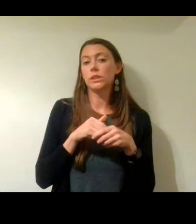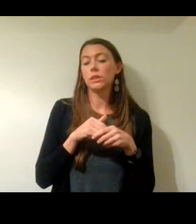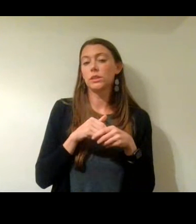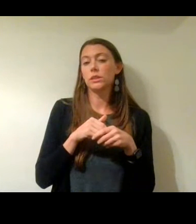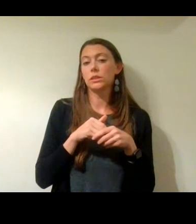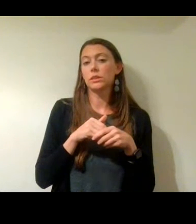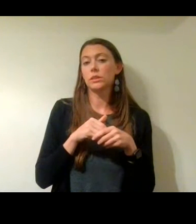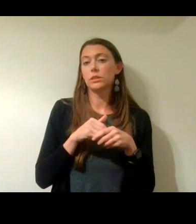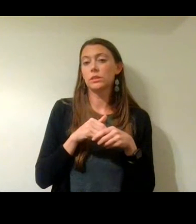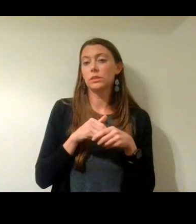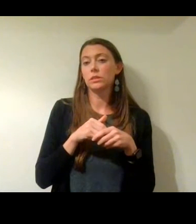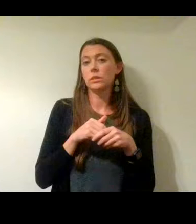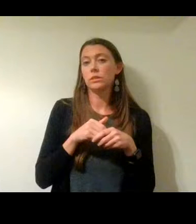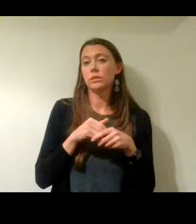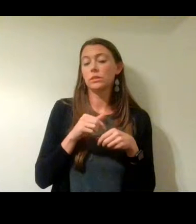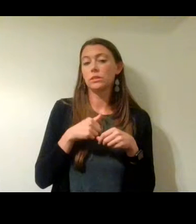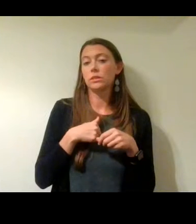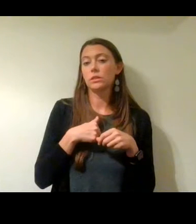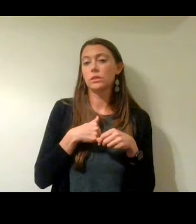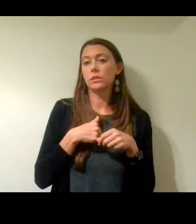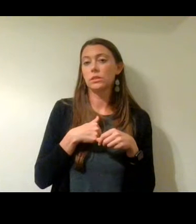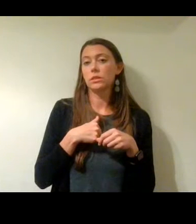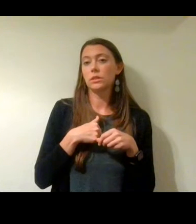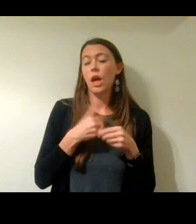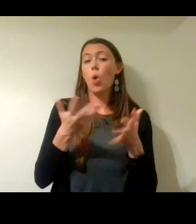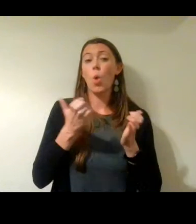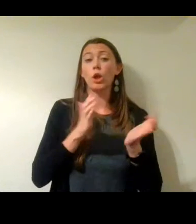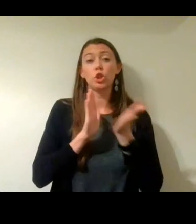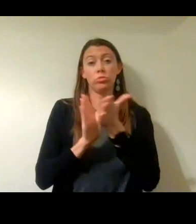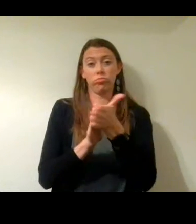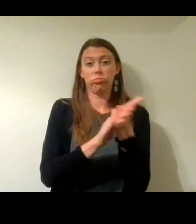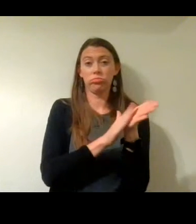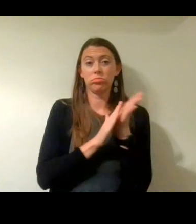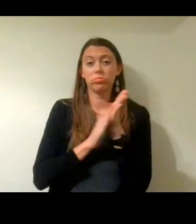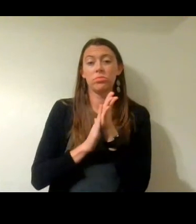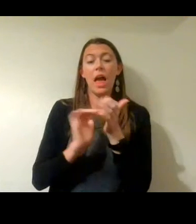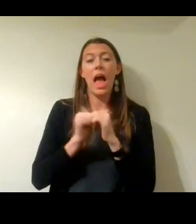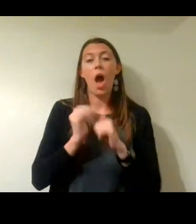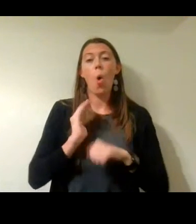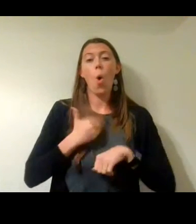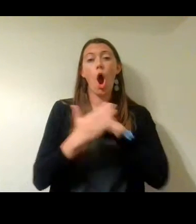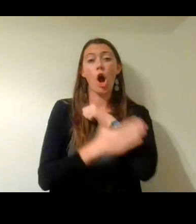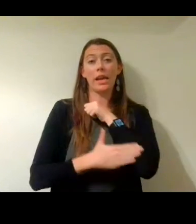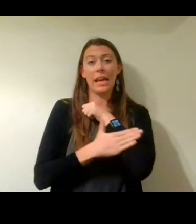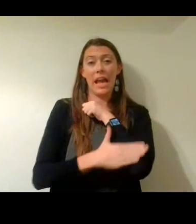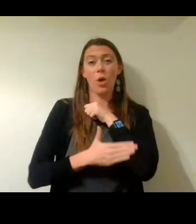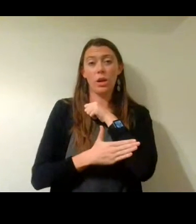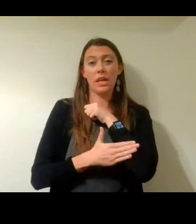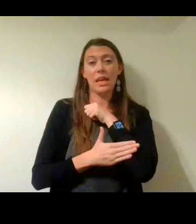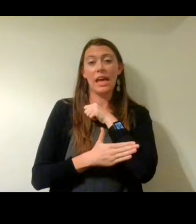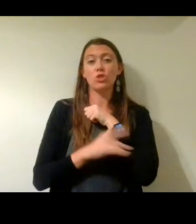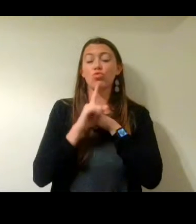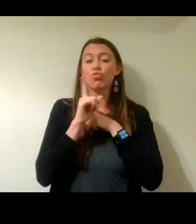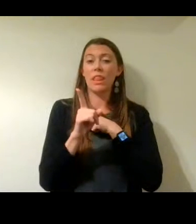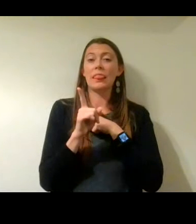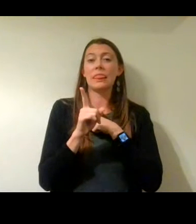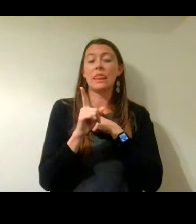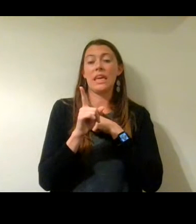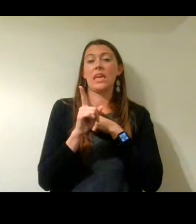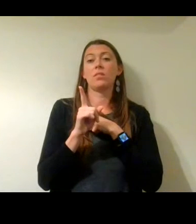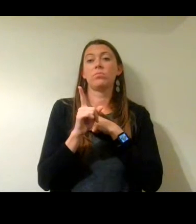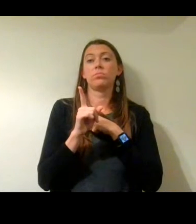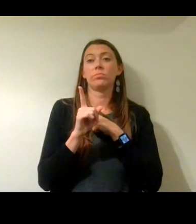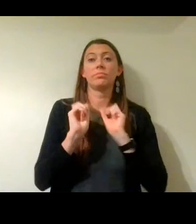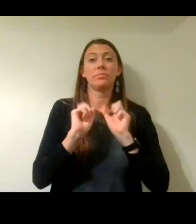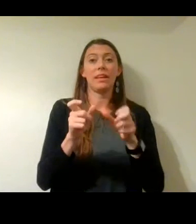how our county is really eliminating barriers for our test to treat. I had a personal experience last week